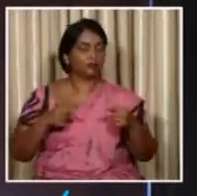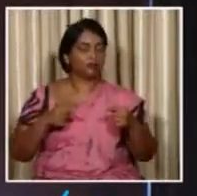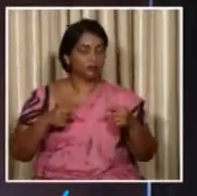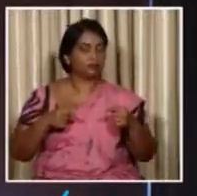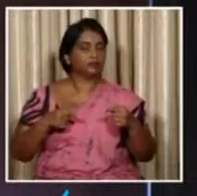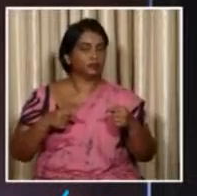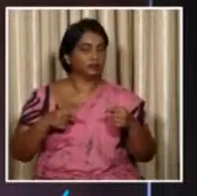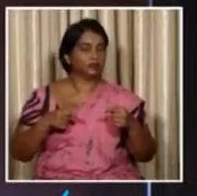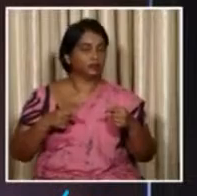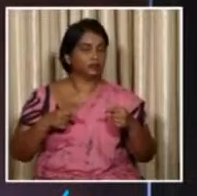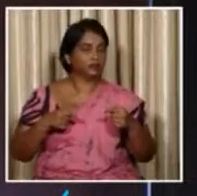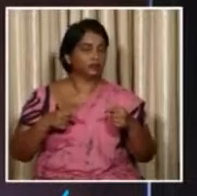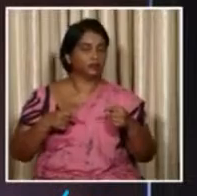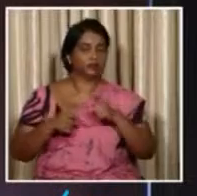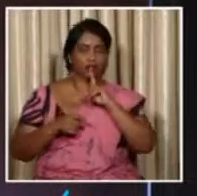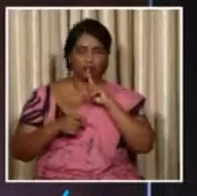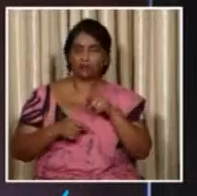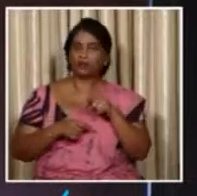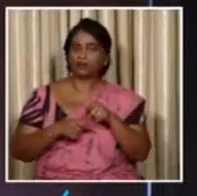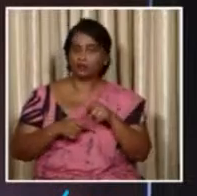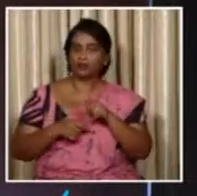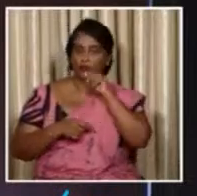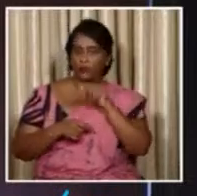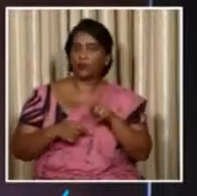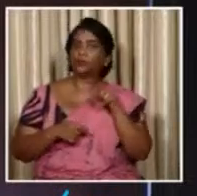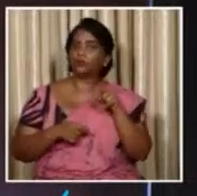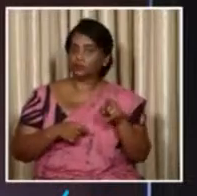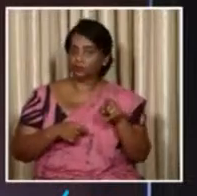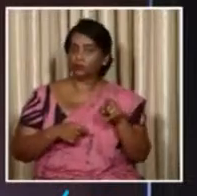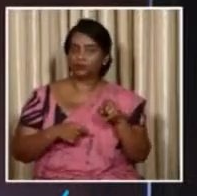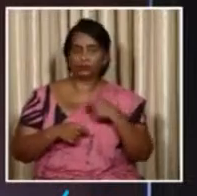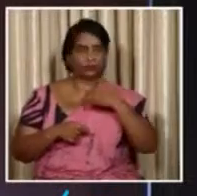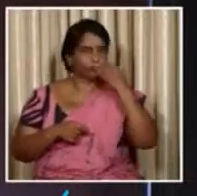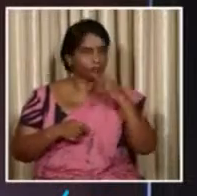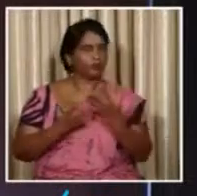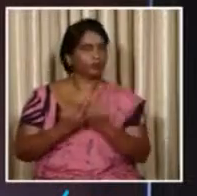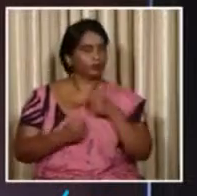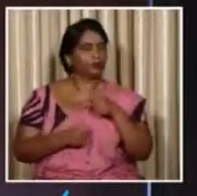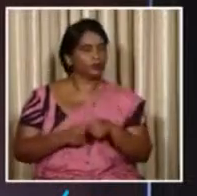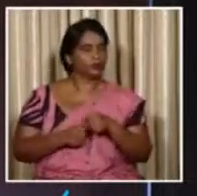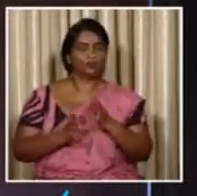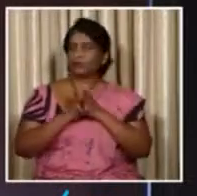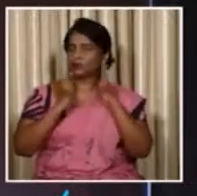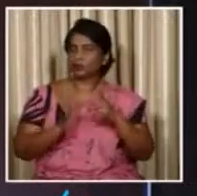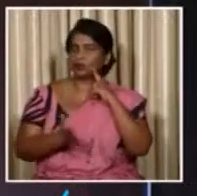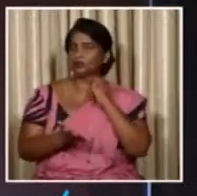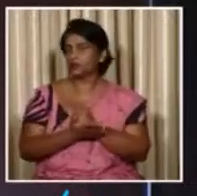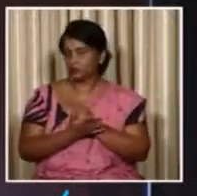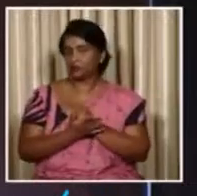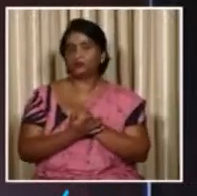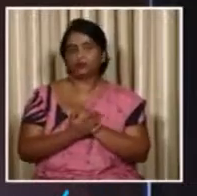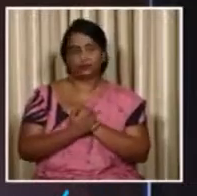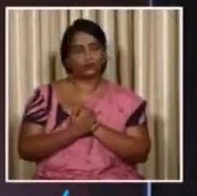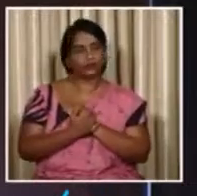has orchestrated a rare moment of consensus across all the opposition parties. Secondly, I must commend him on